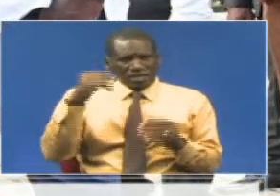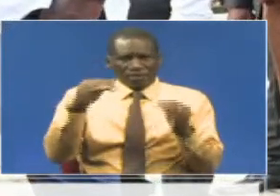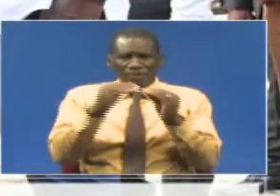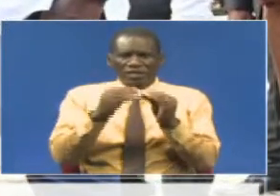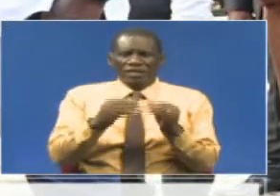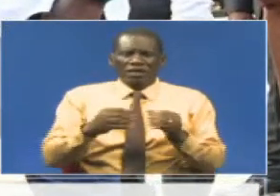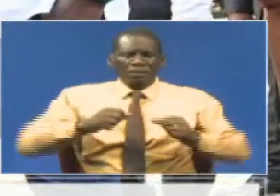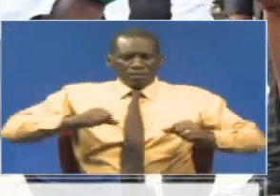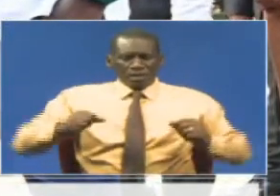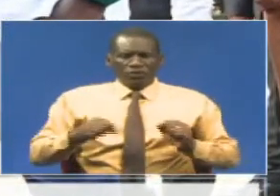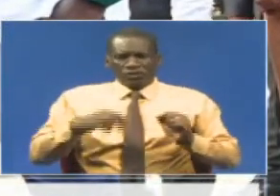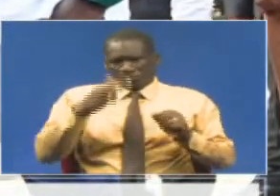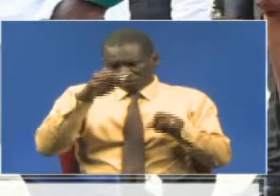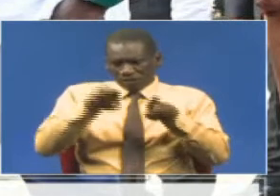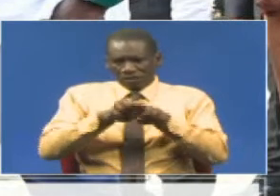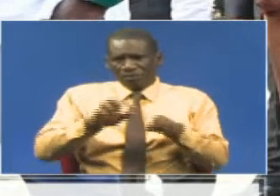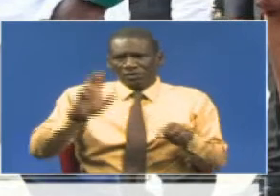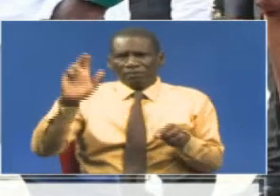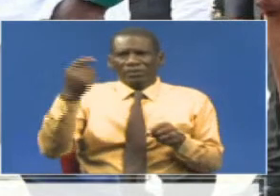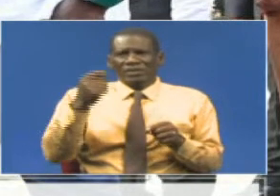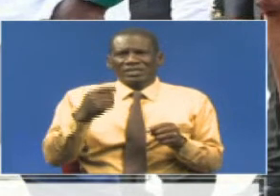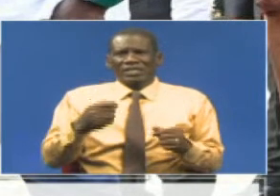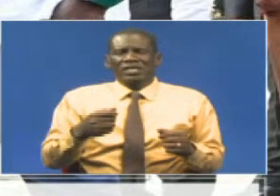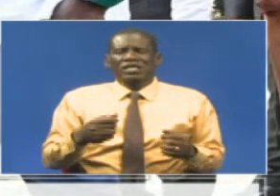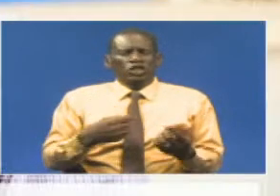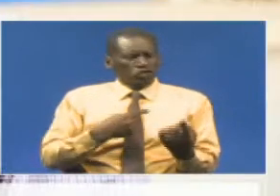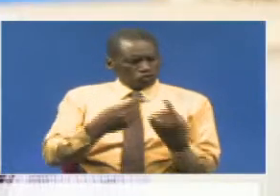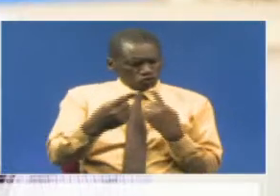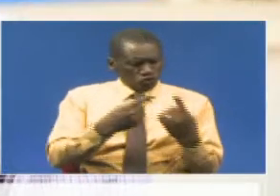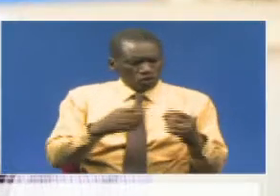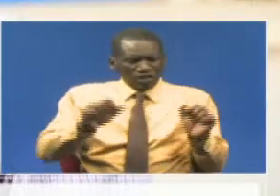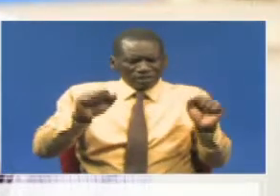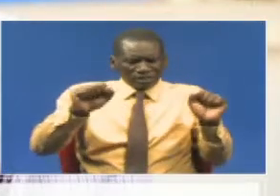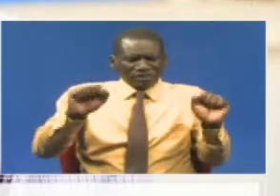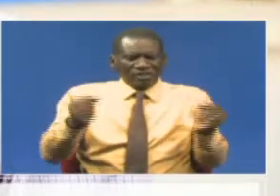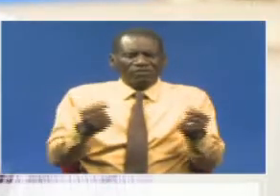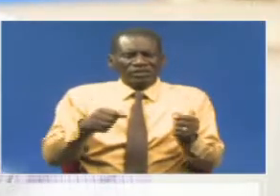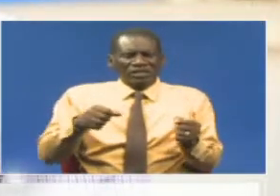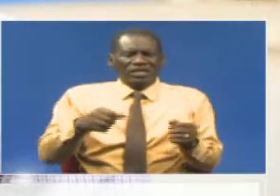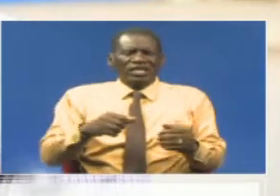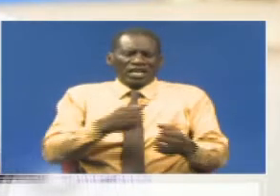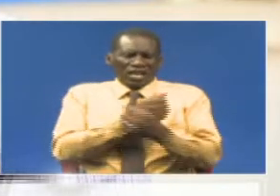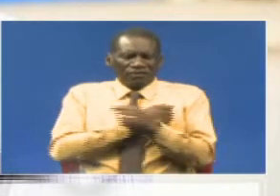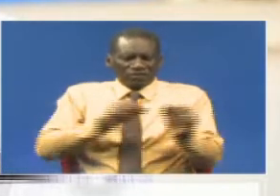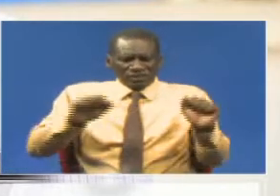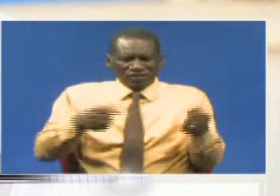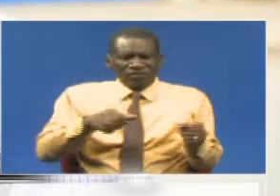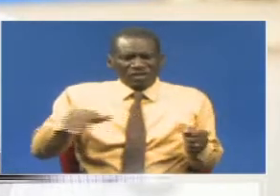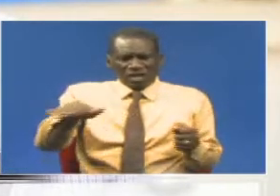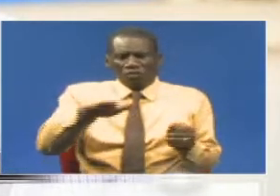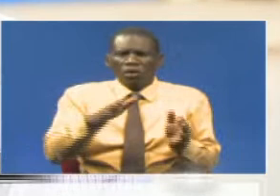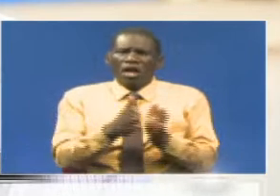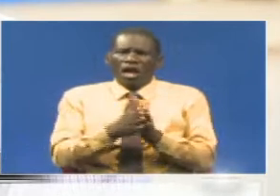Nilifurahia juu hata yeye mtu anapenda conservation ya environment, akaahidi hata hiyo bado